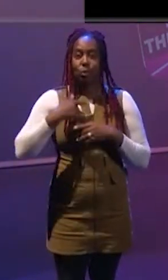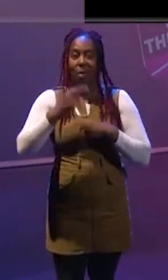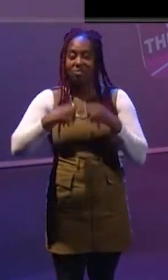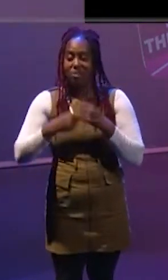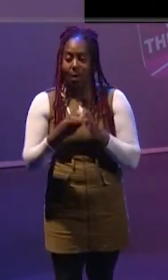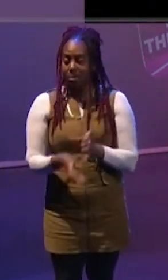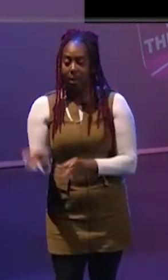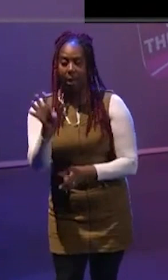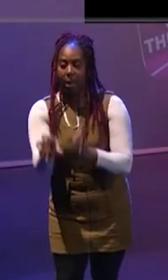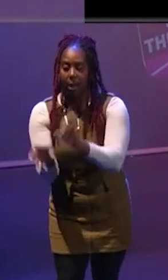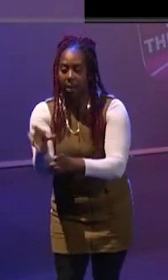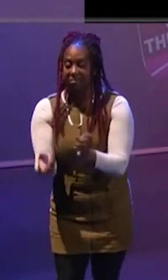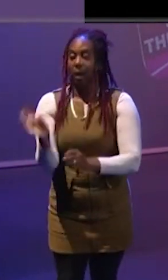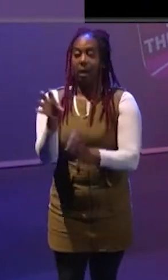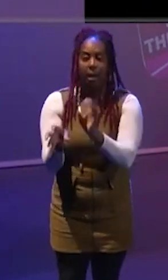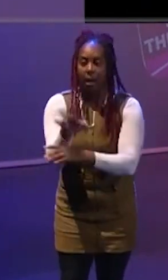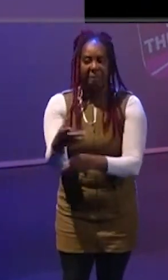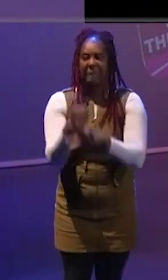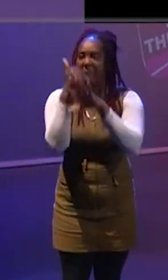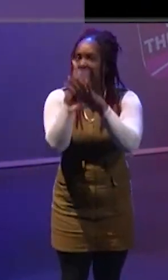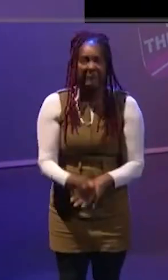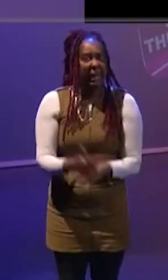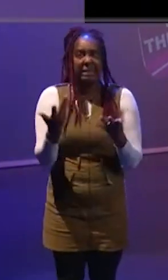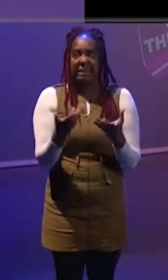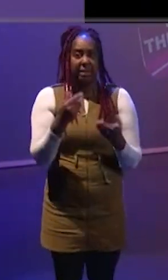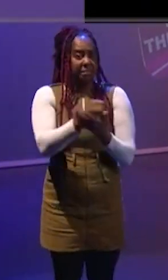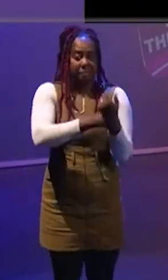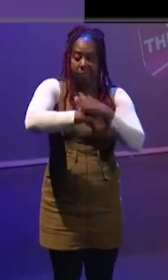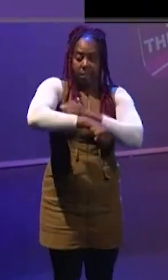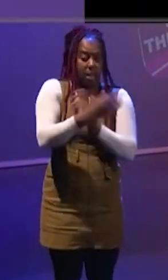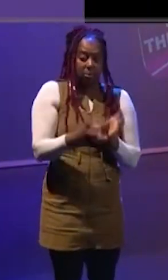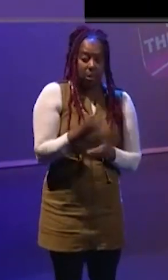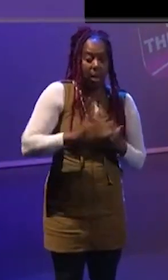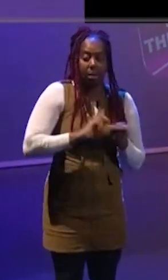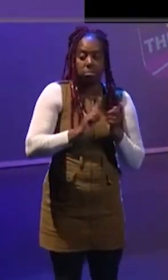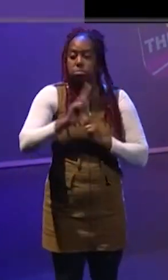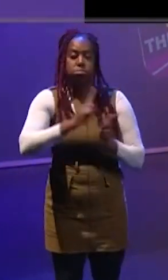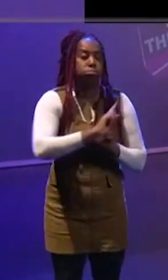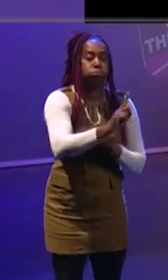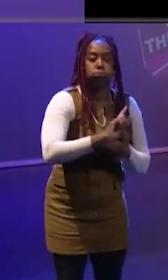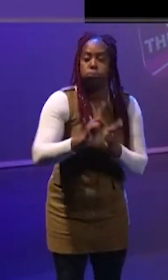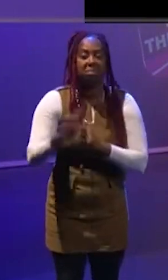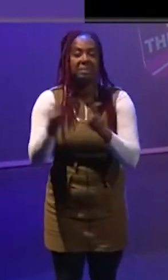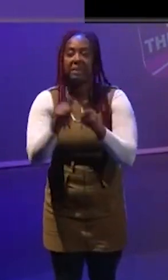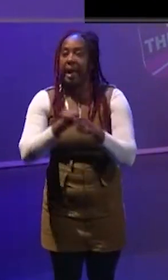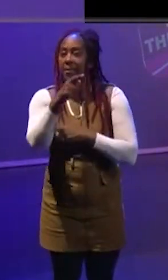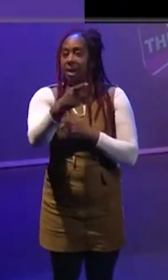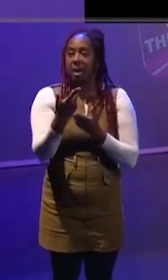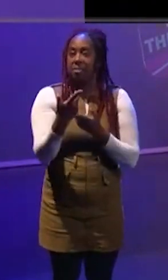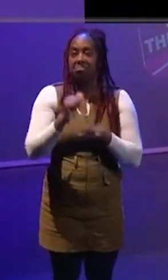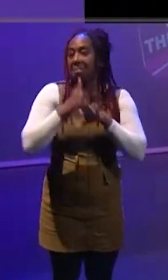basic producing in a venue often can become, is that it's really hands-on. And it's that like running a business that I think is the bit